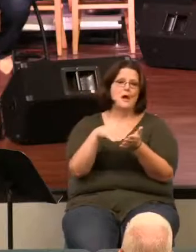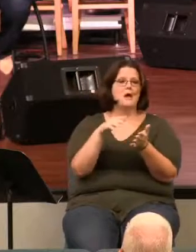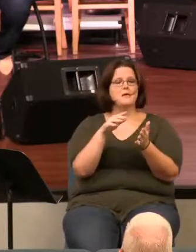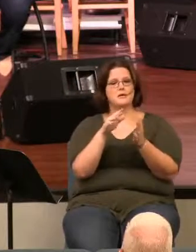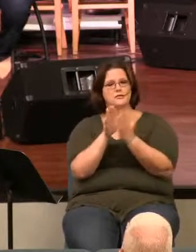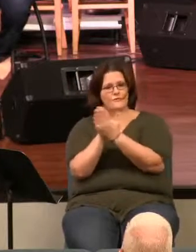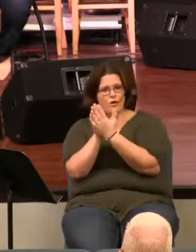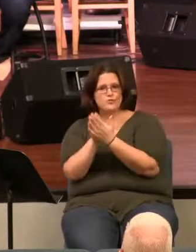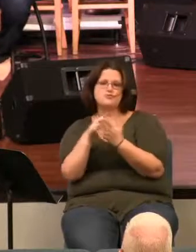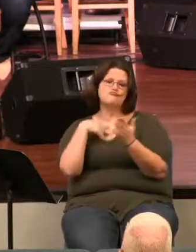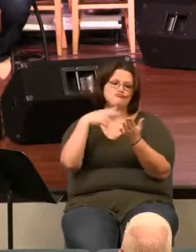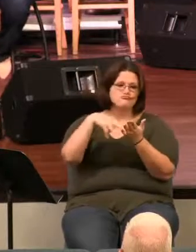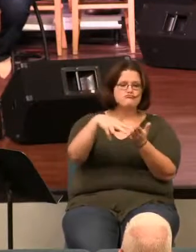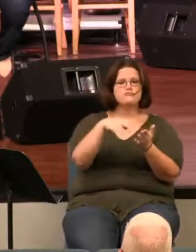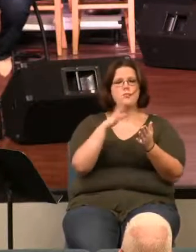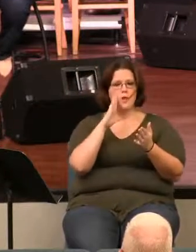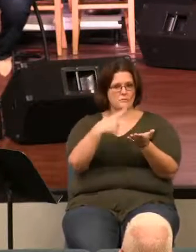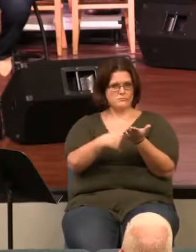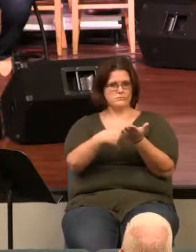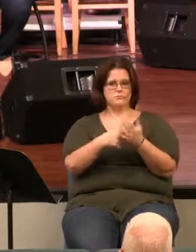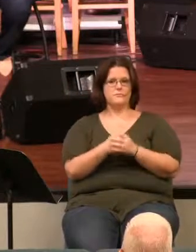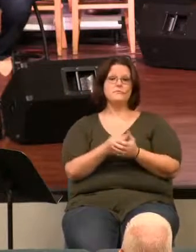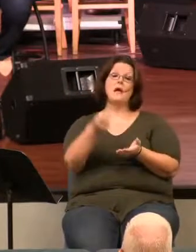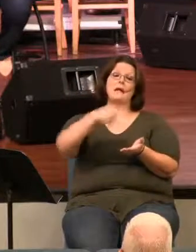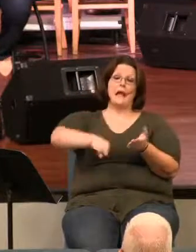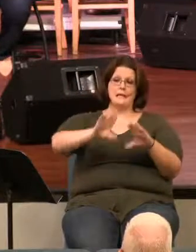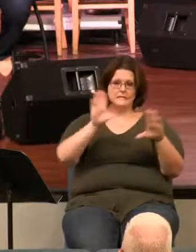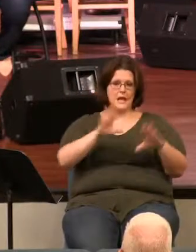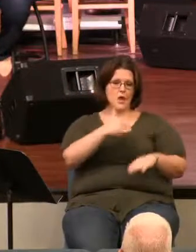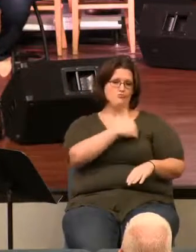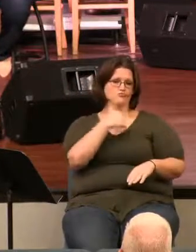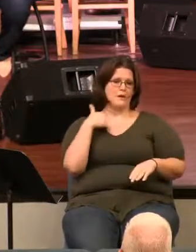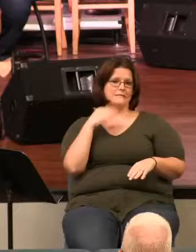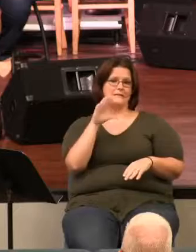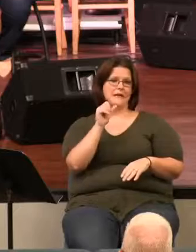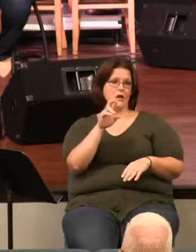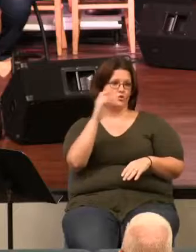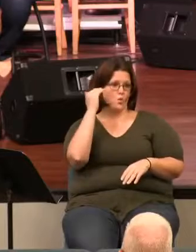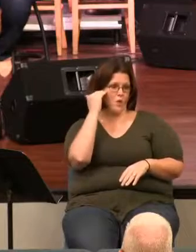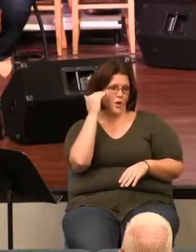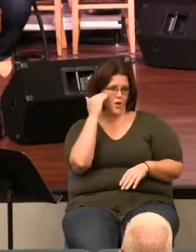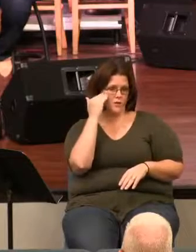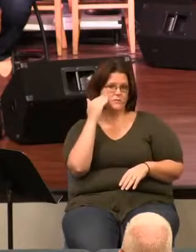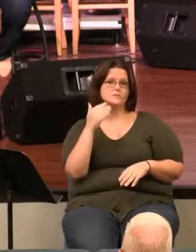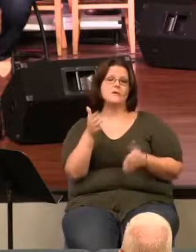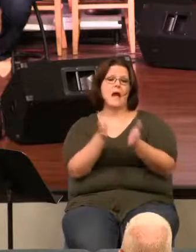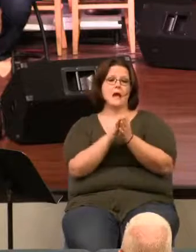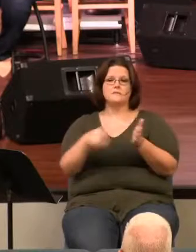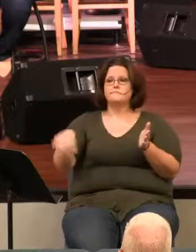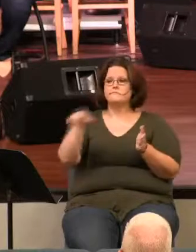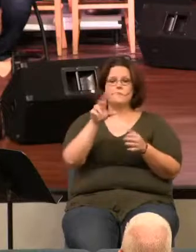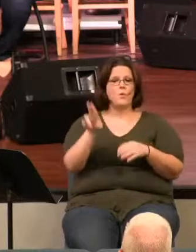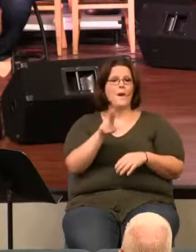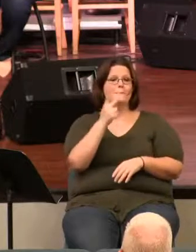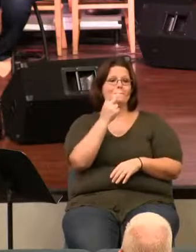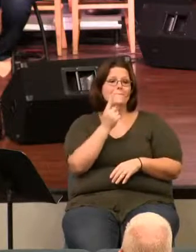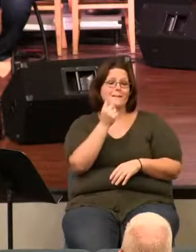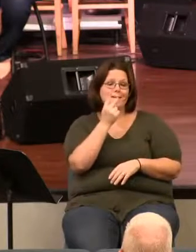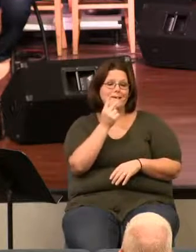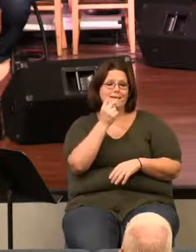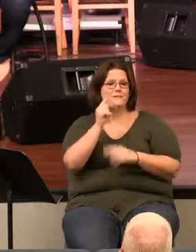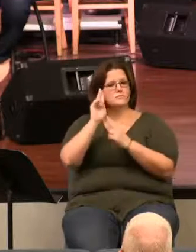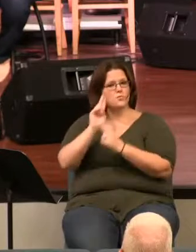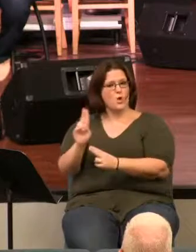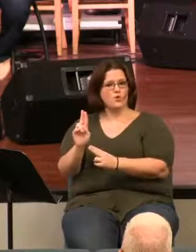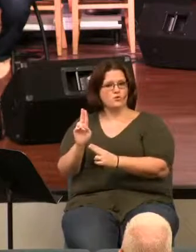myself. Next Sunday, we're celebrating Breast Cancer Awareness Sunday, and we will encourage you to wear pink in honor of